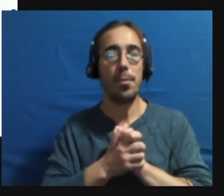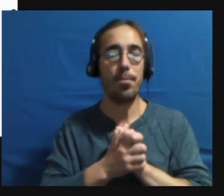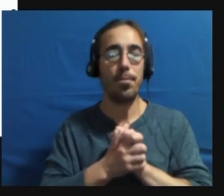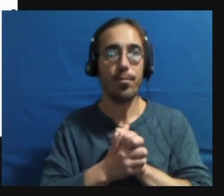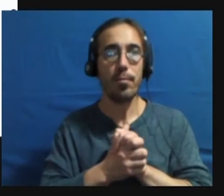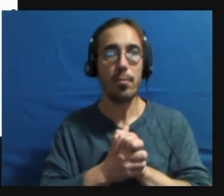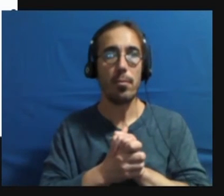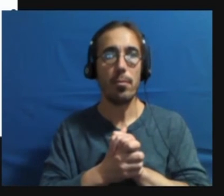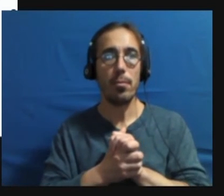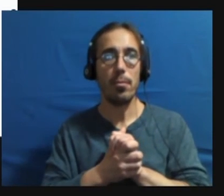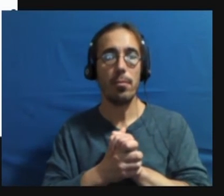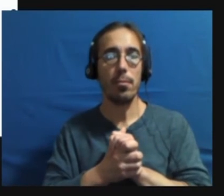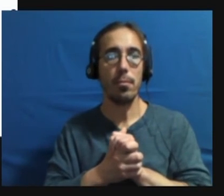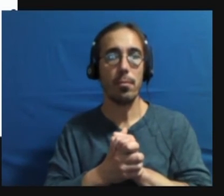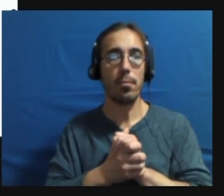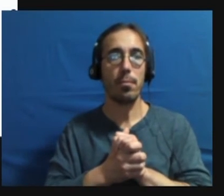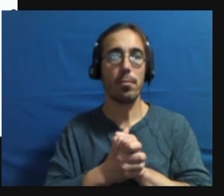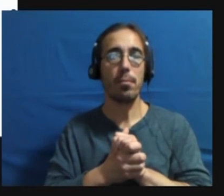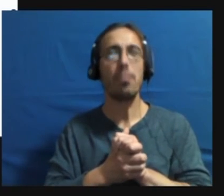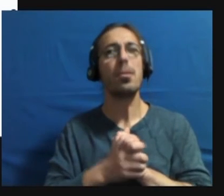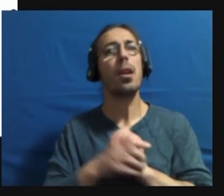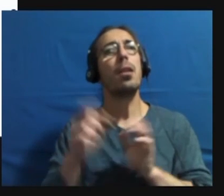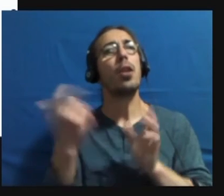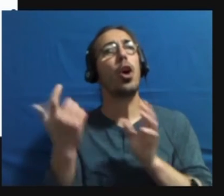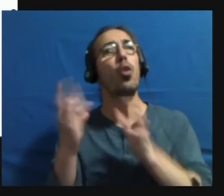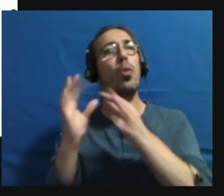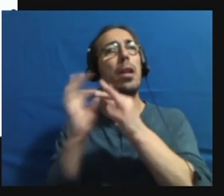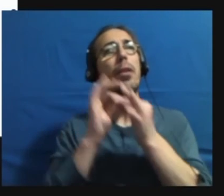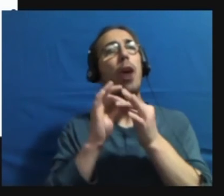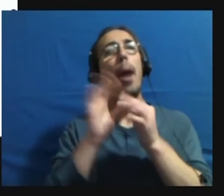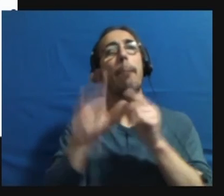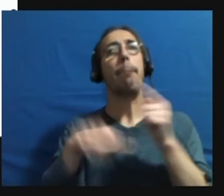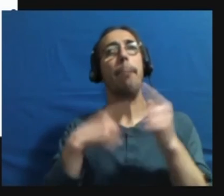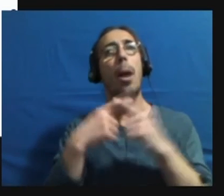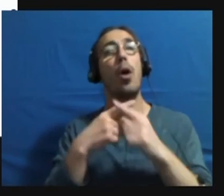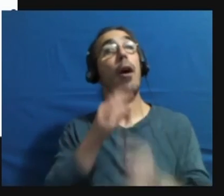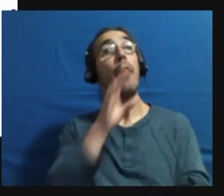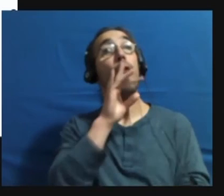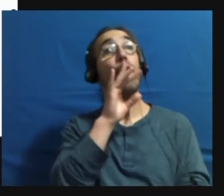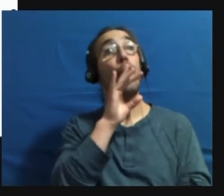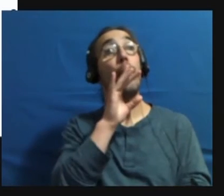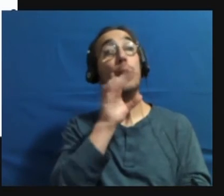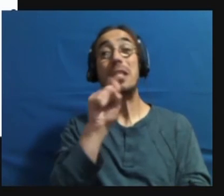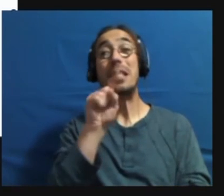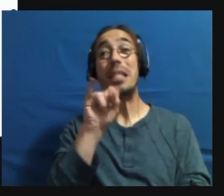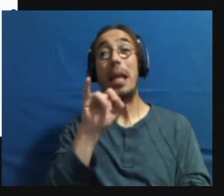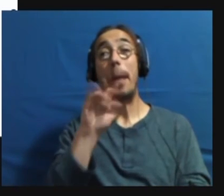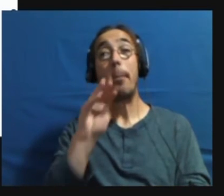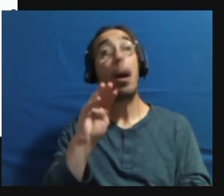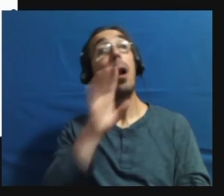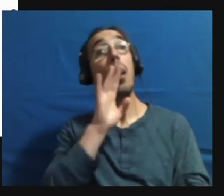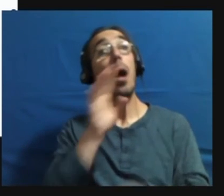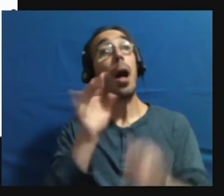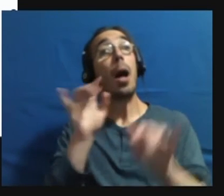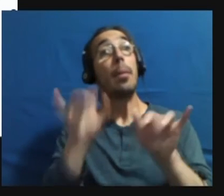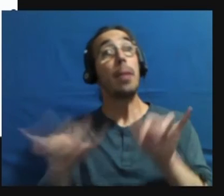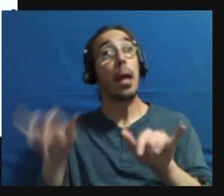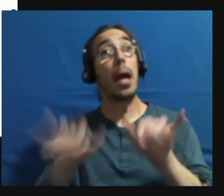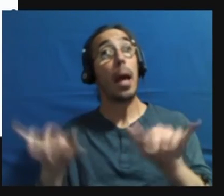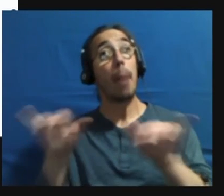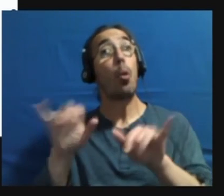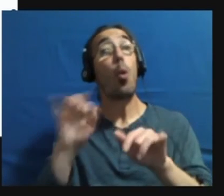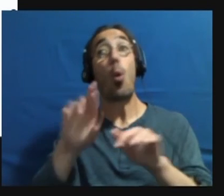So then the related question was about verbal stims, like repeating the same thing or making noises and